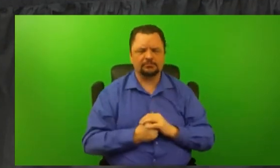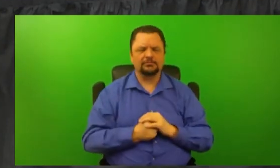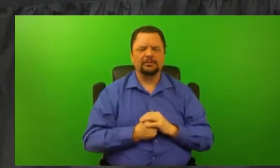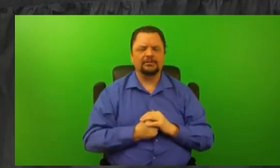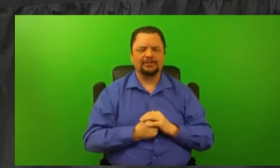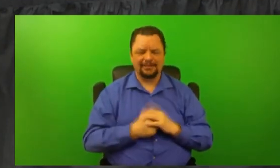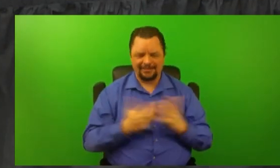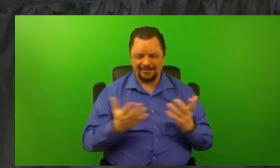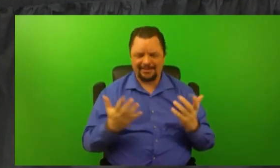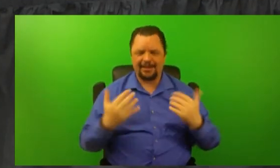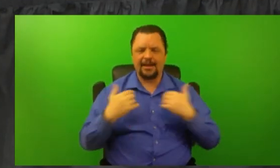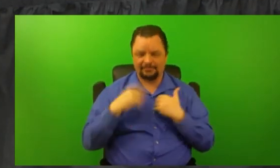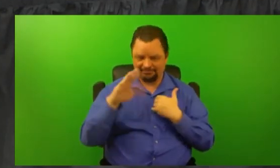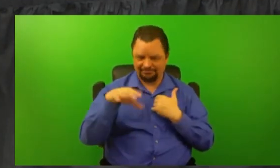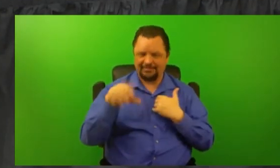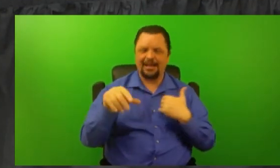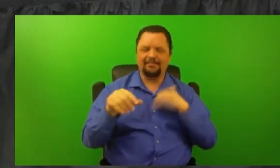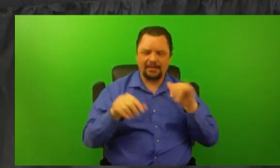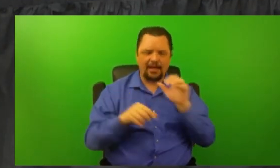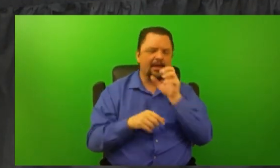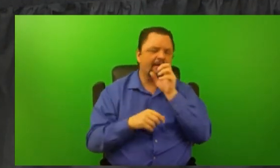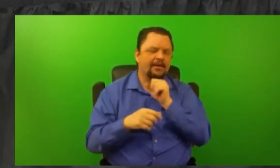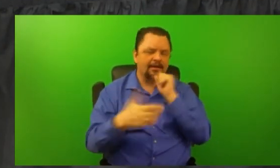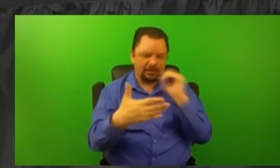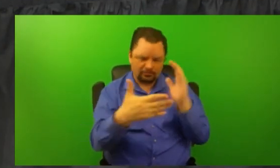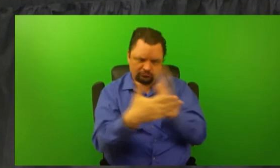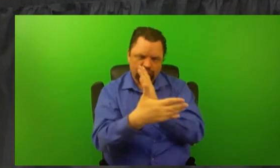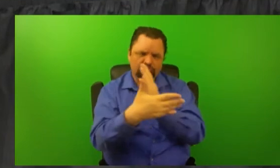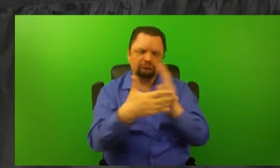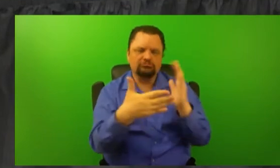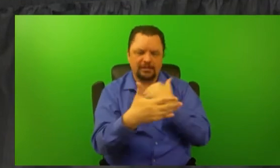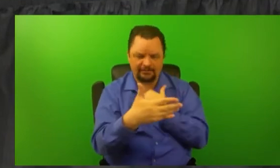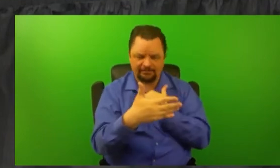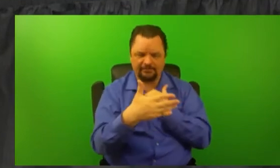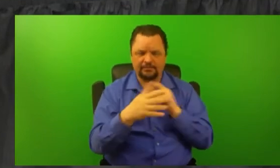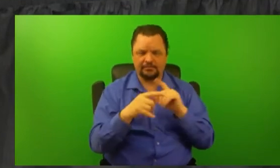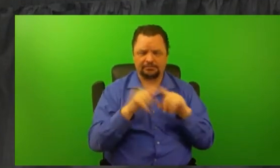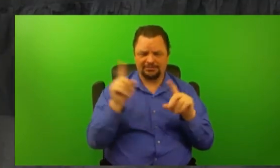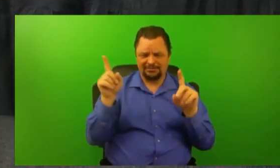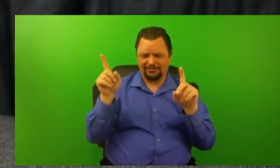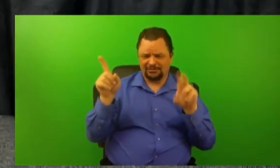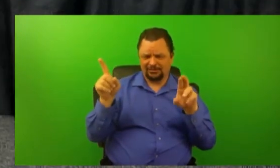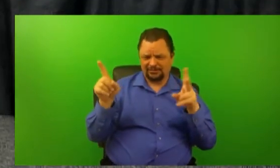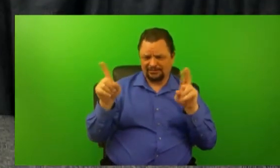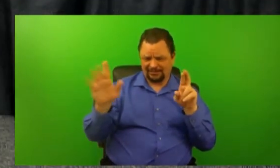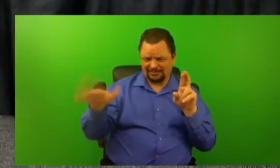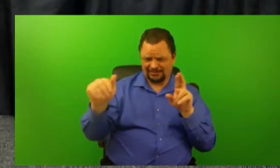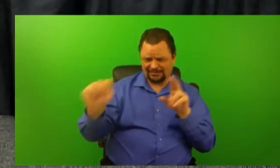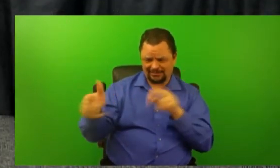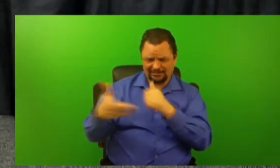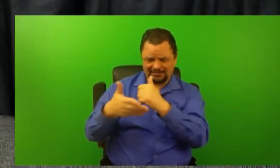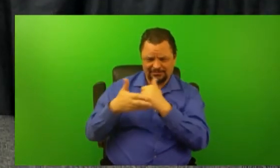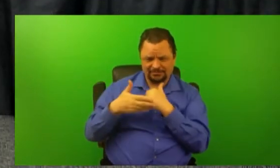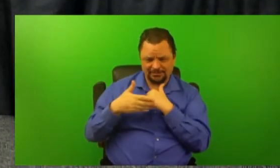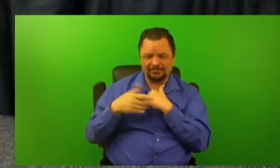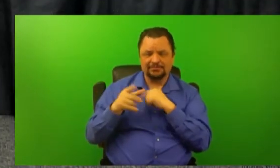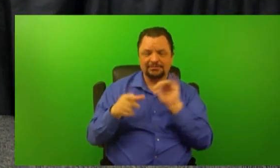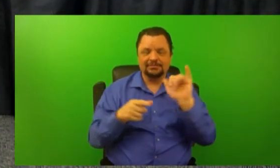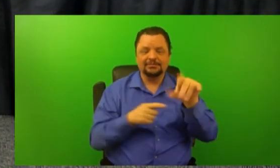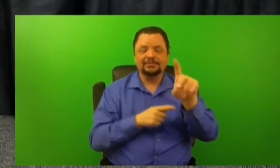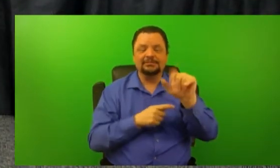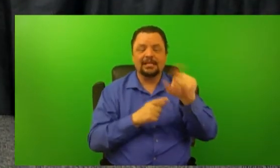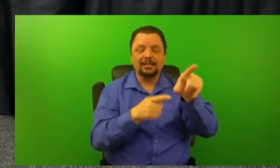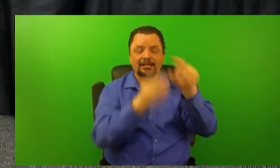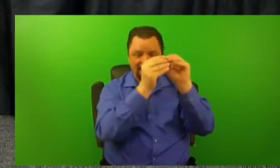and so on. Dr. Vu, can you help us with that? Yes, I agree that data is available on the website in other